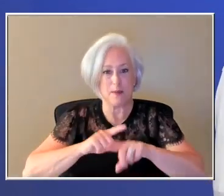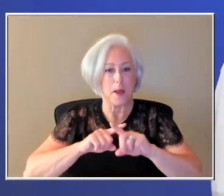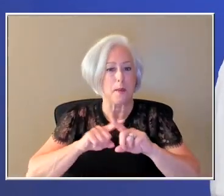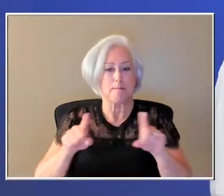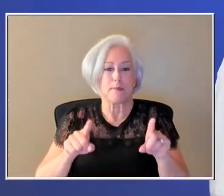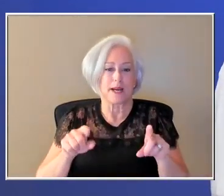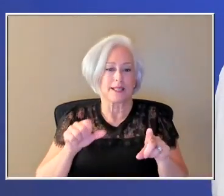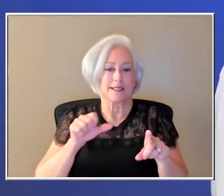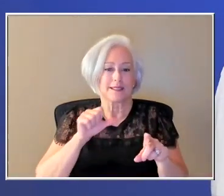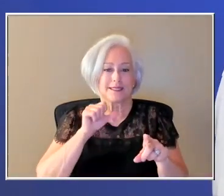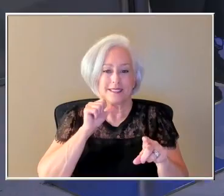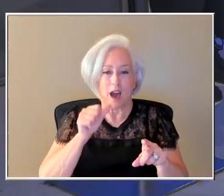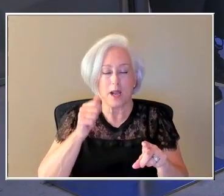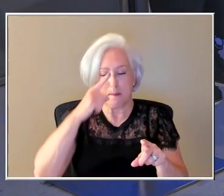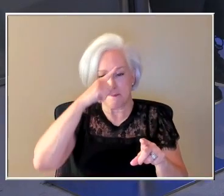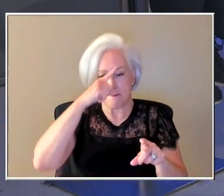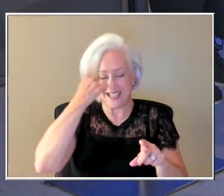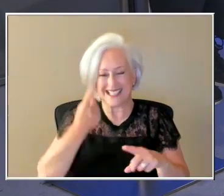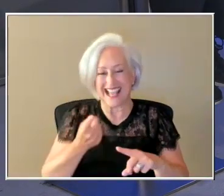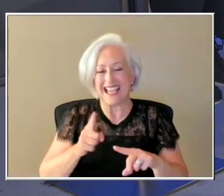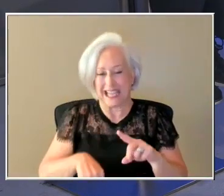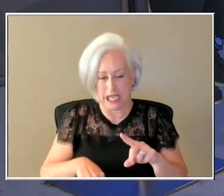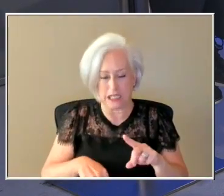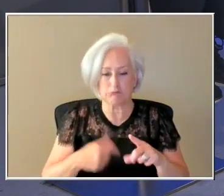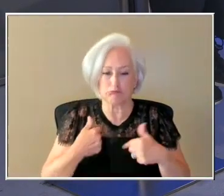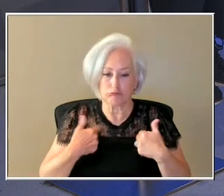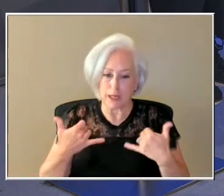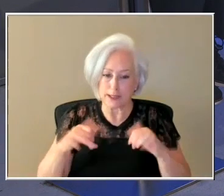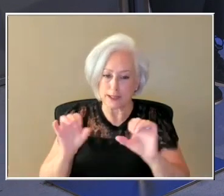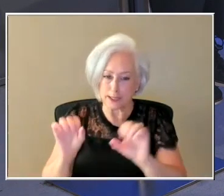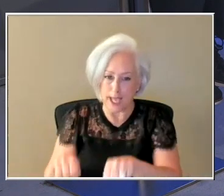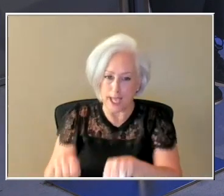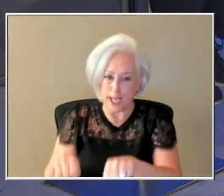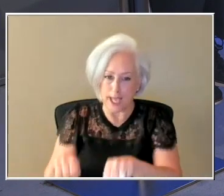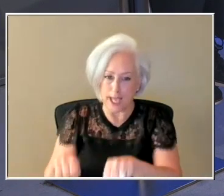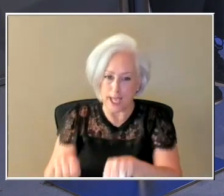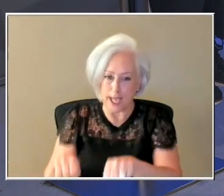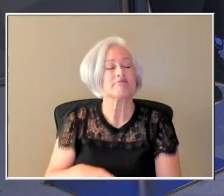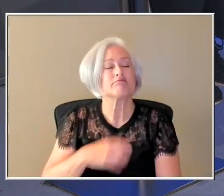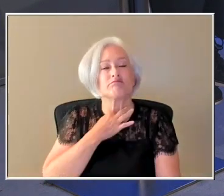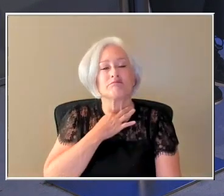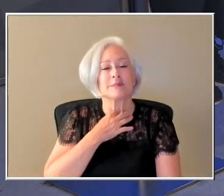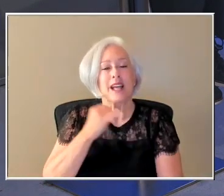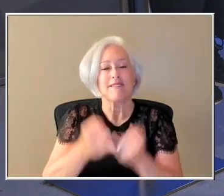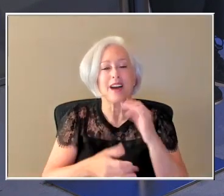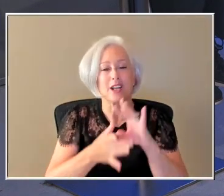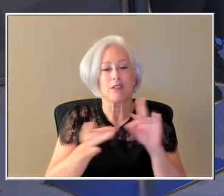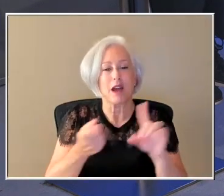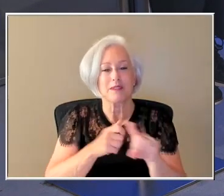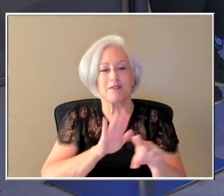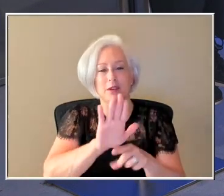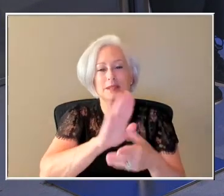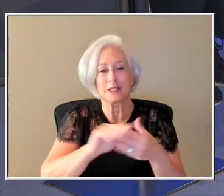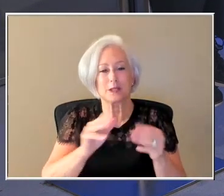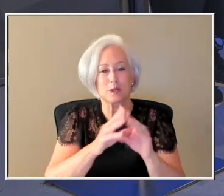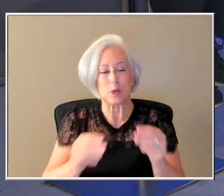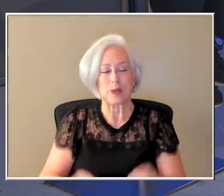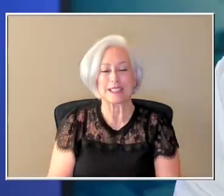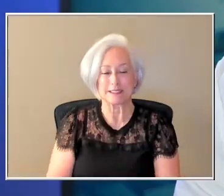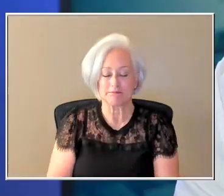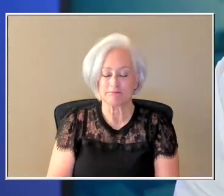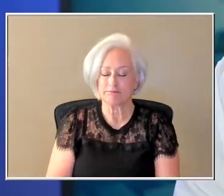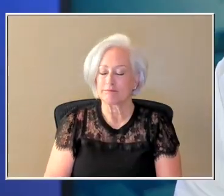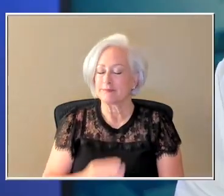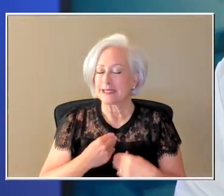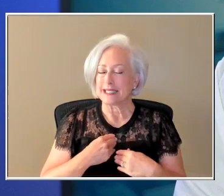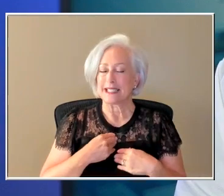can't. Dr. Rosenthal, what's the big takeaway from Zac's story? I think inspiration is the big